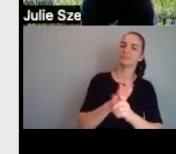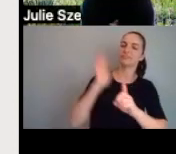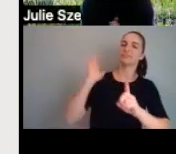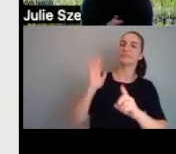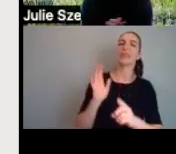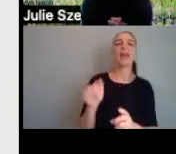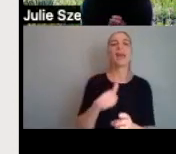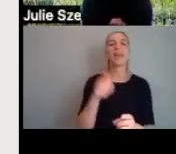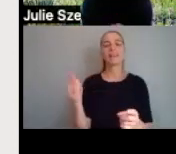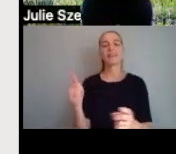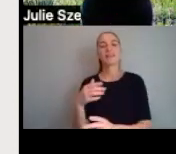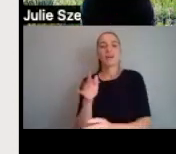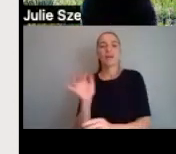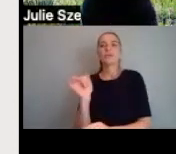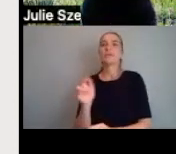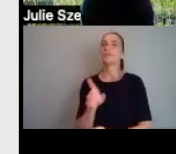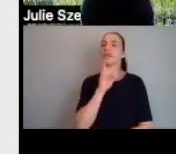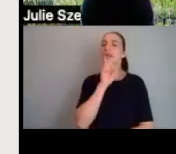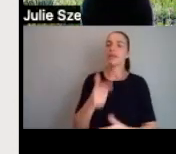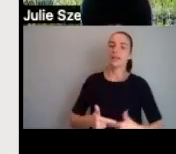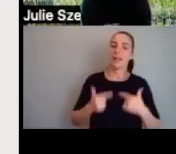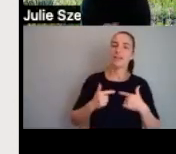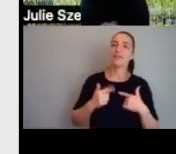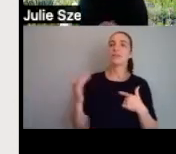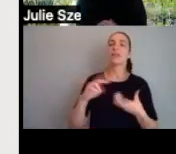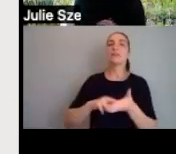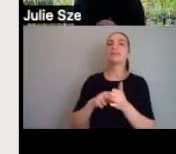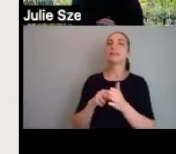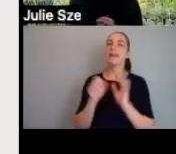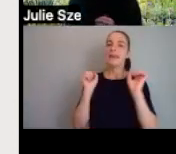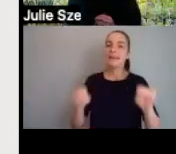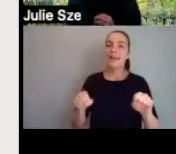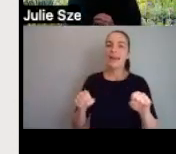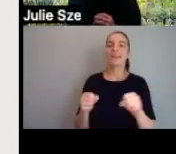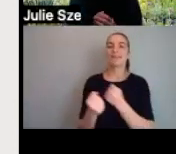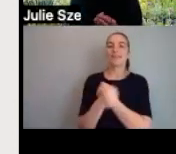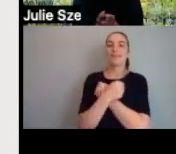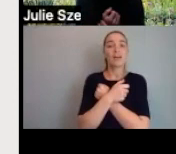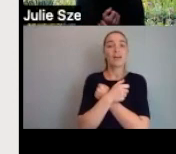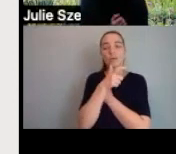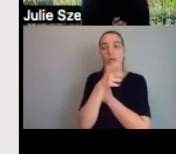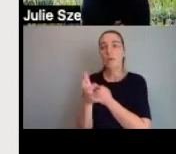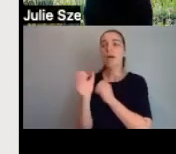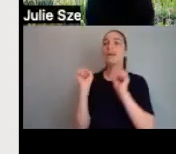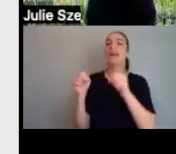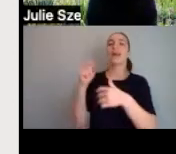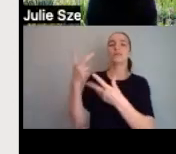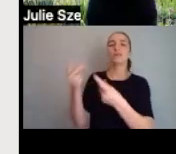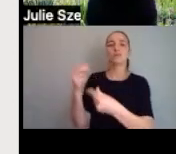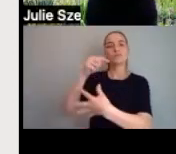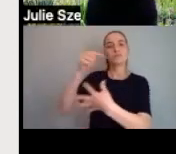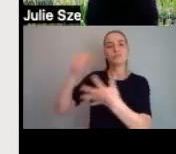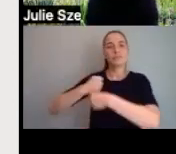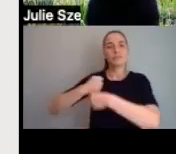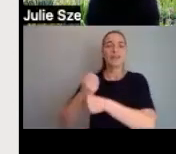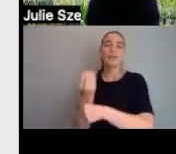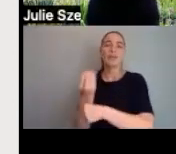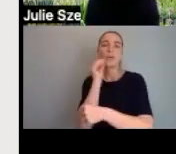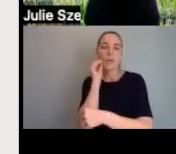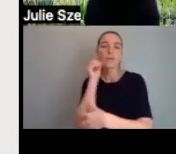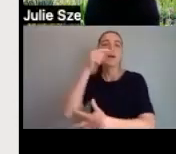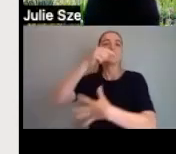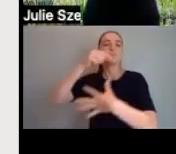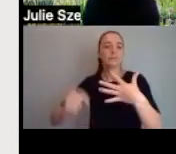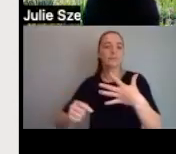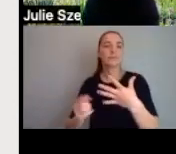this talk today is going to introduce some key documents from frontline climate justice alliances to